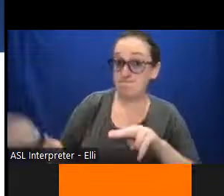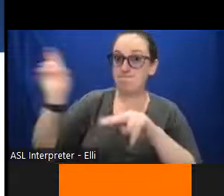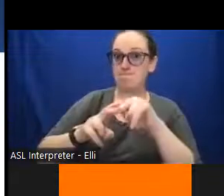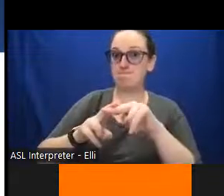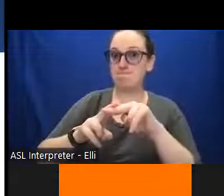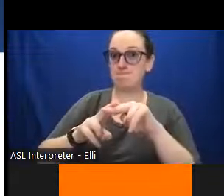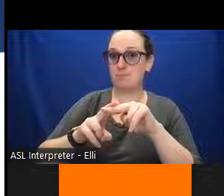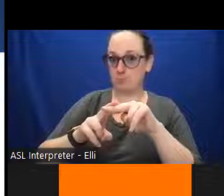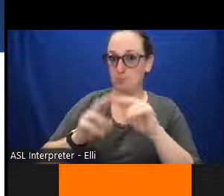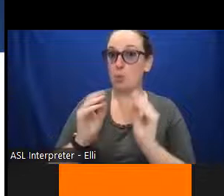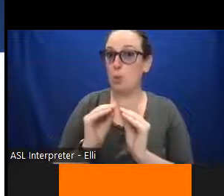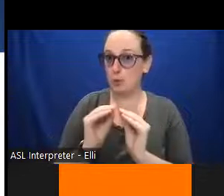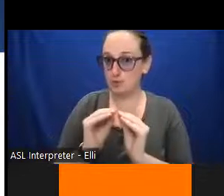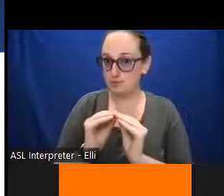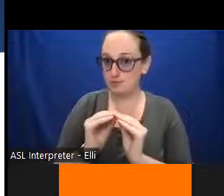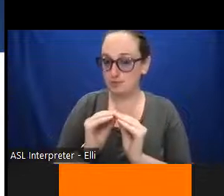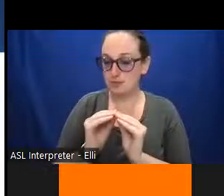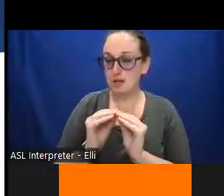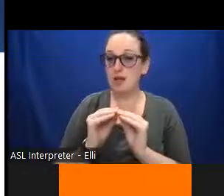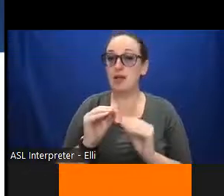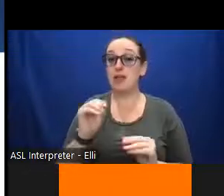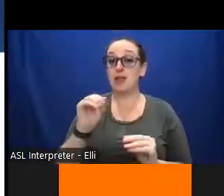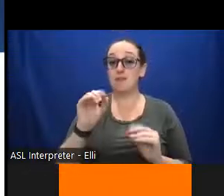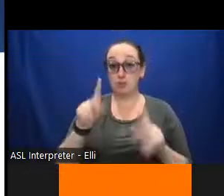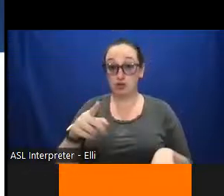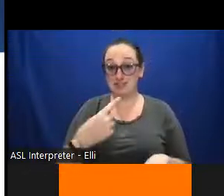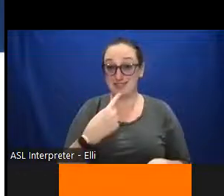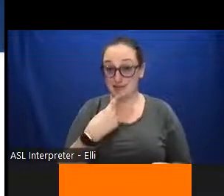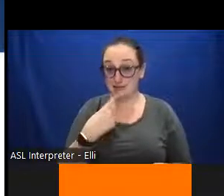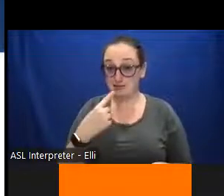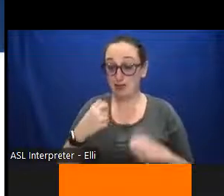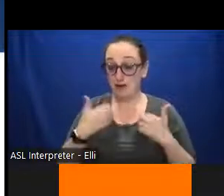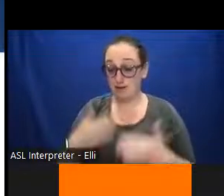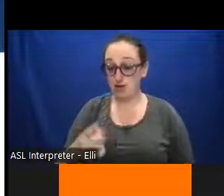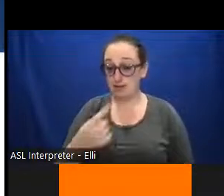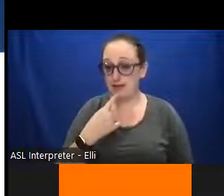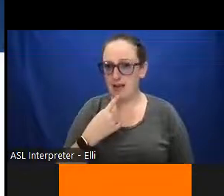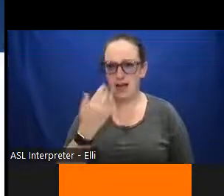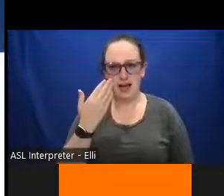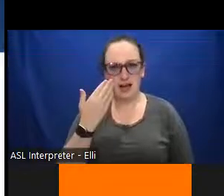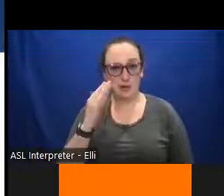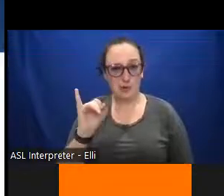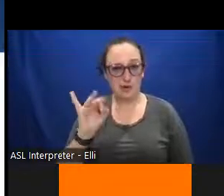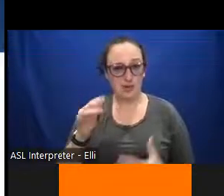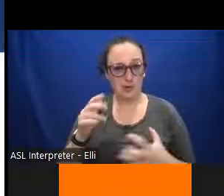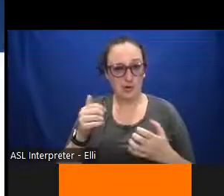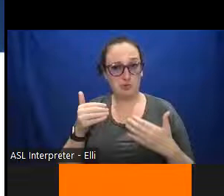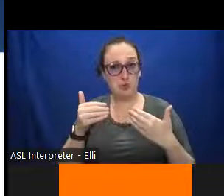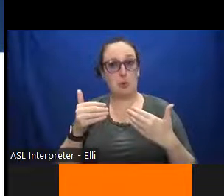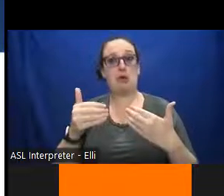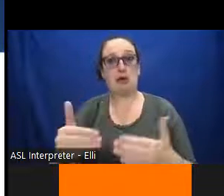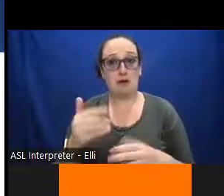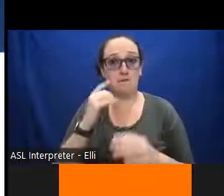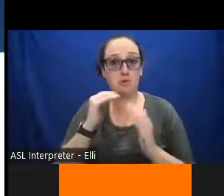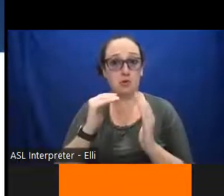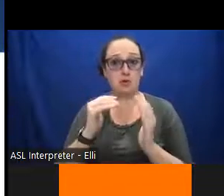higher. So if this is someone who says, well, you know, I'm not sure that I really want to go and receive medical